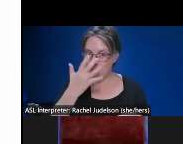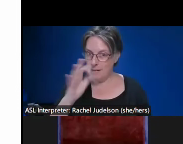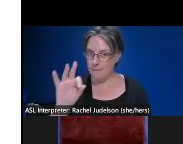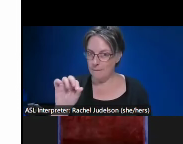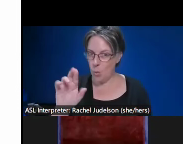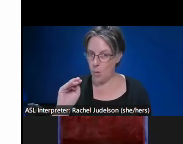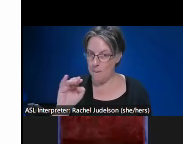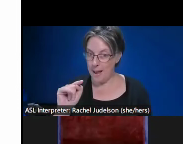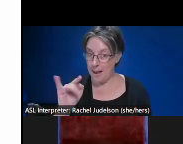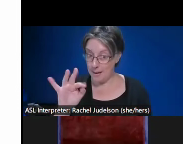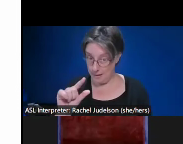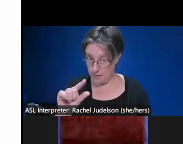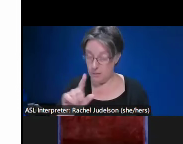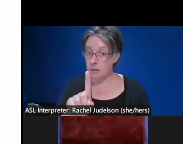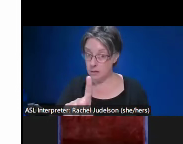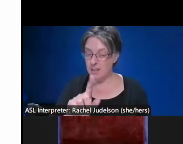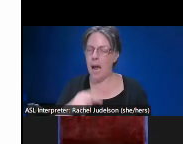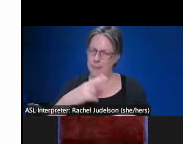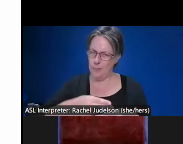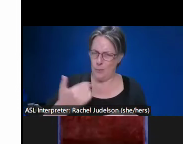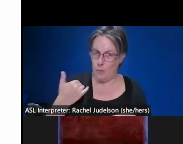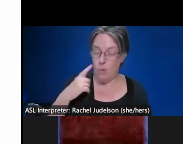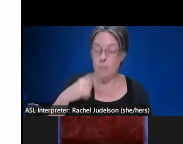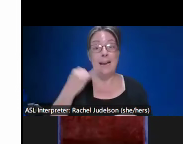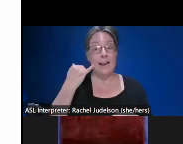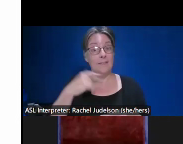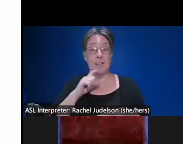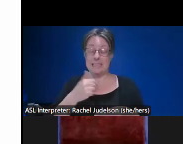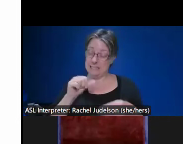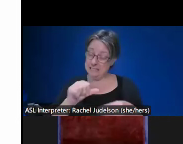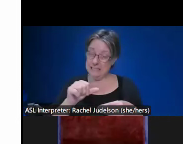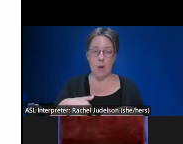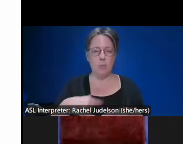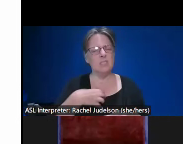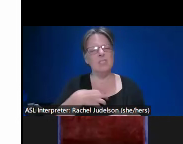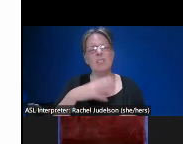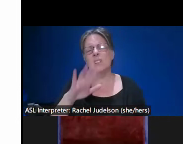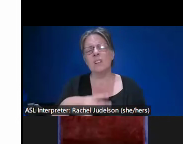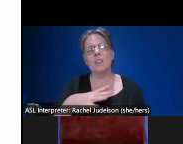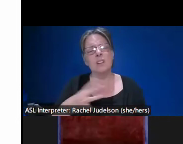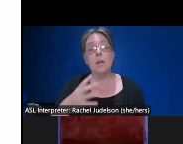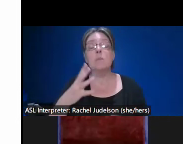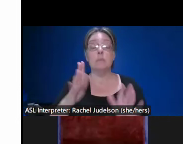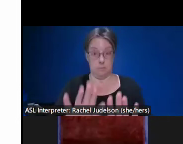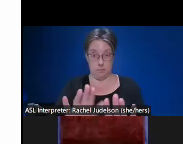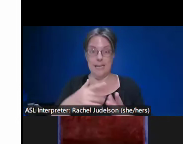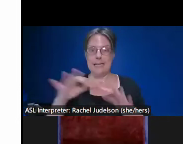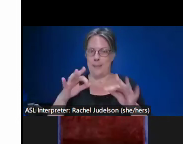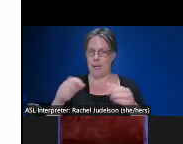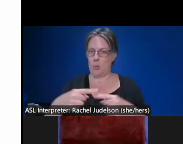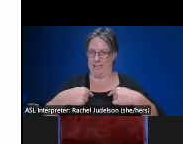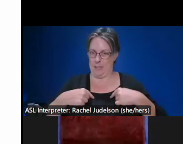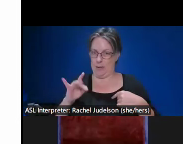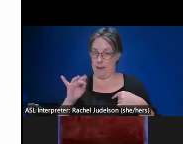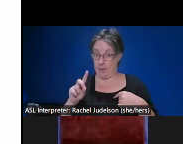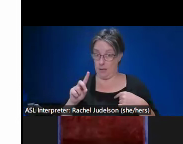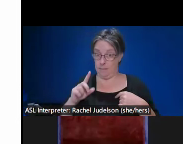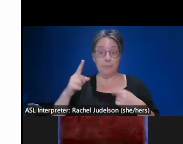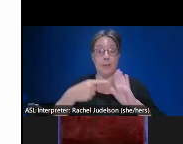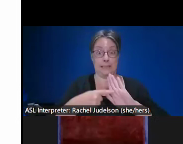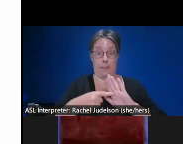you should explain your concerns directly to me or David. Okay, so for example, if an abstract is way